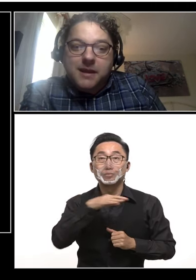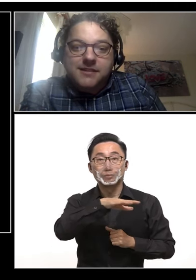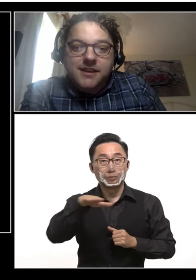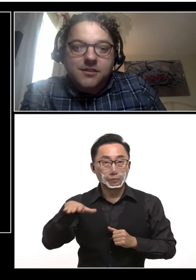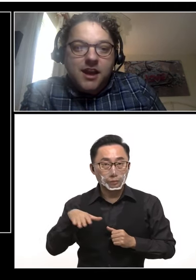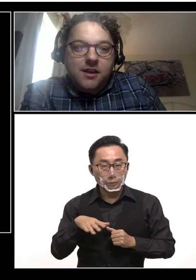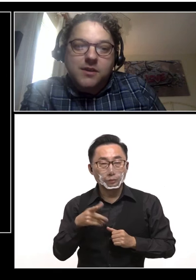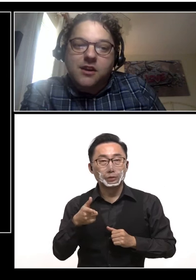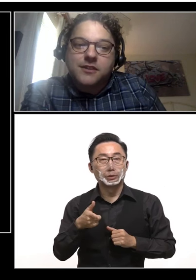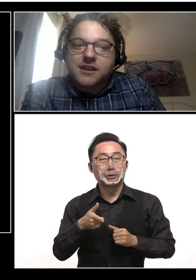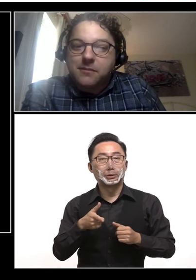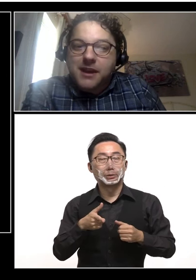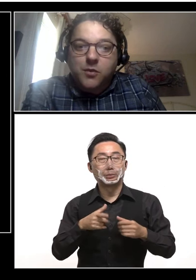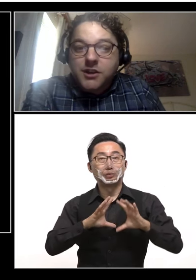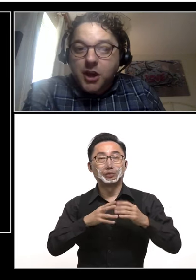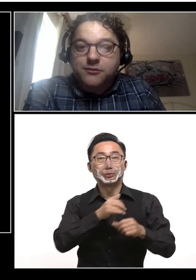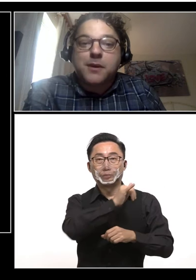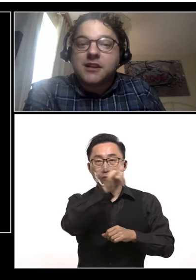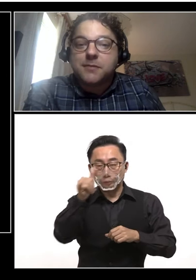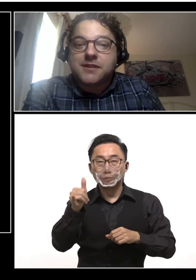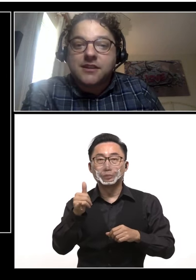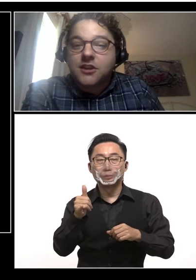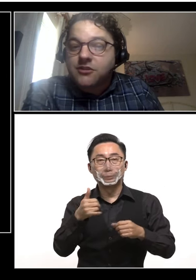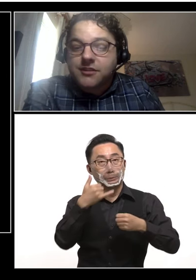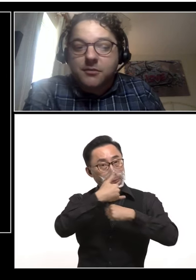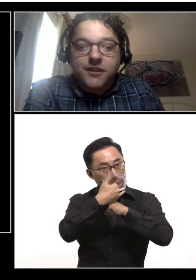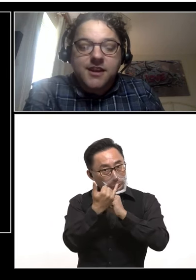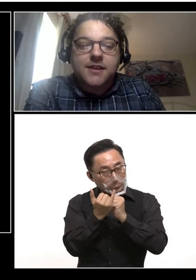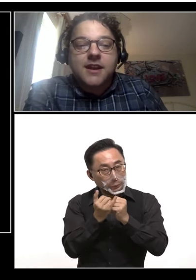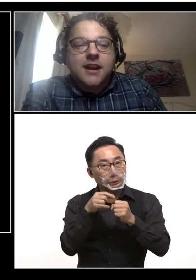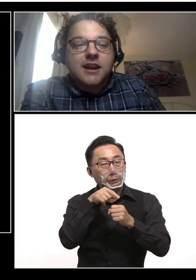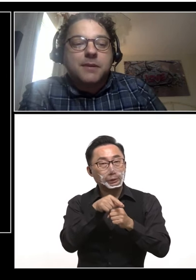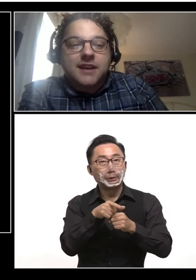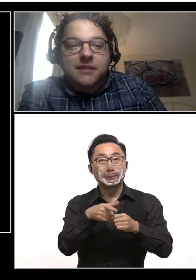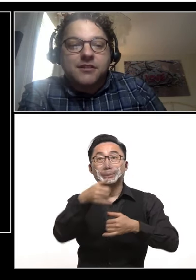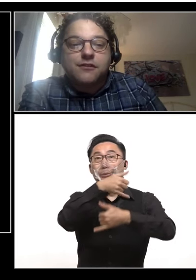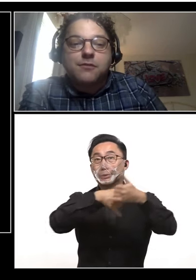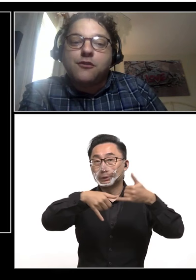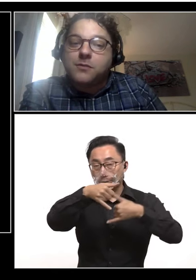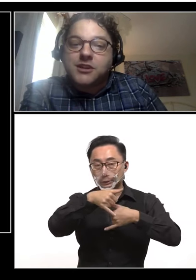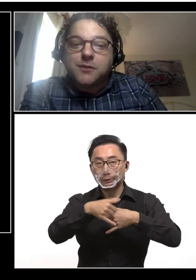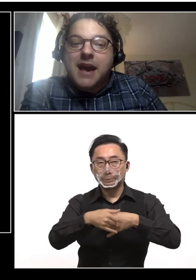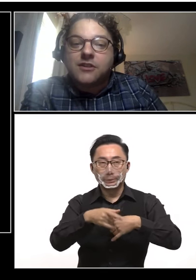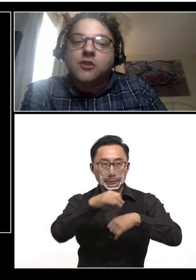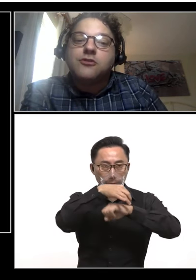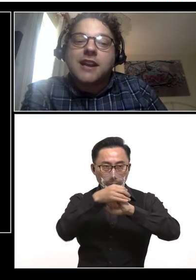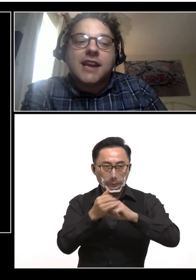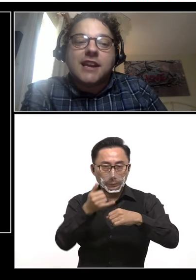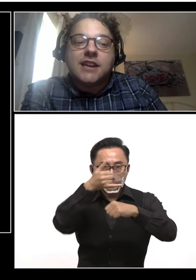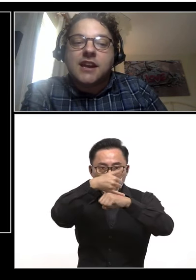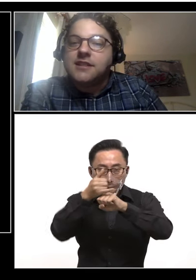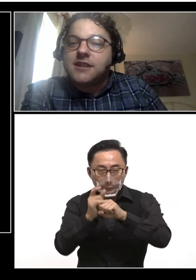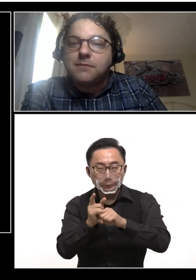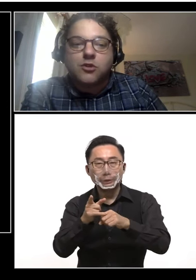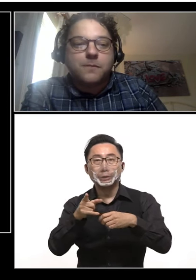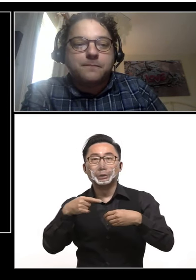other places. We often deliver paid workshops for participants in other countries that we visit. And Epic Encounters have performed in Japan, Australia,